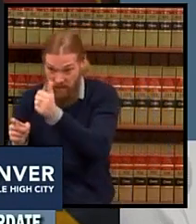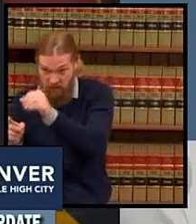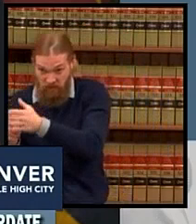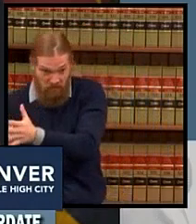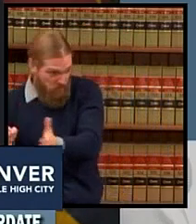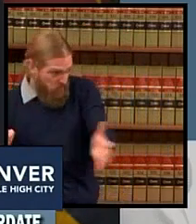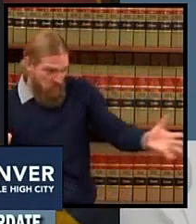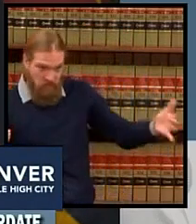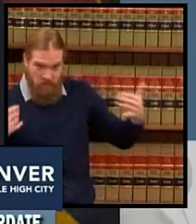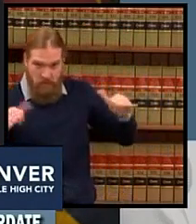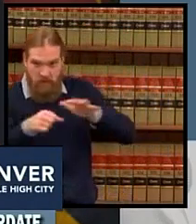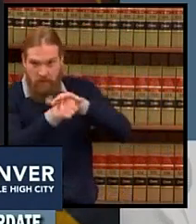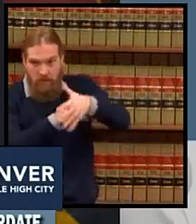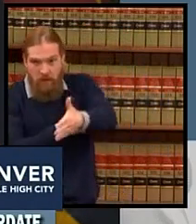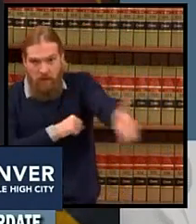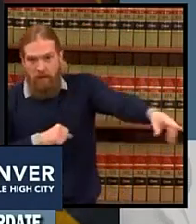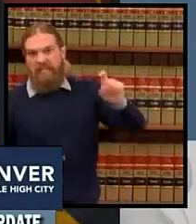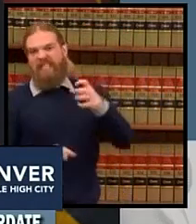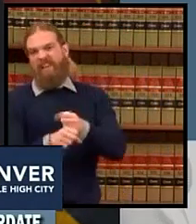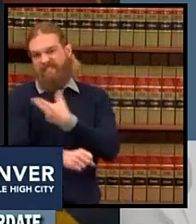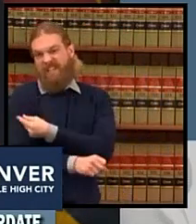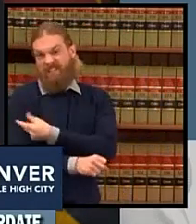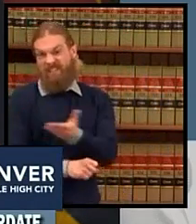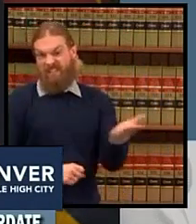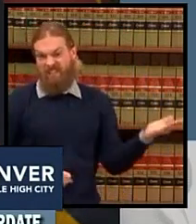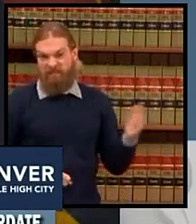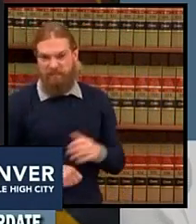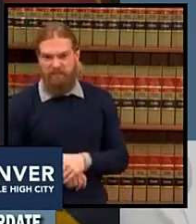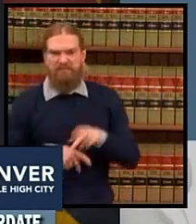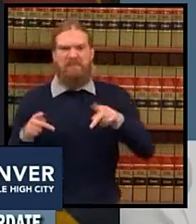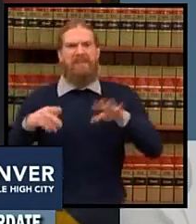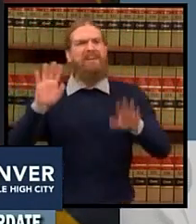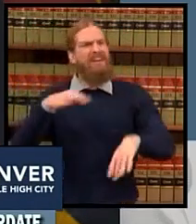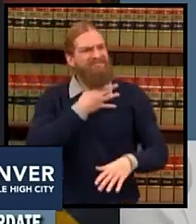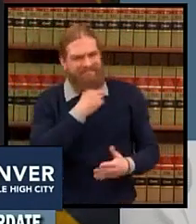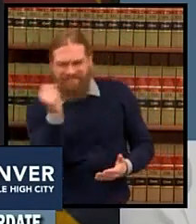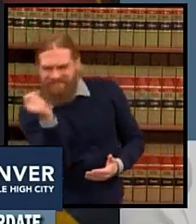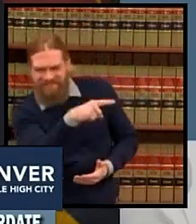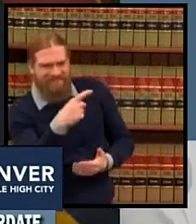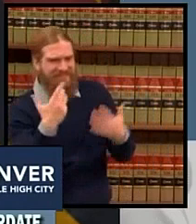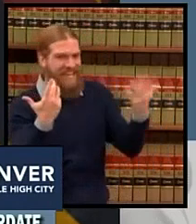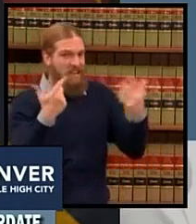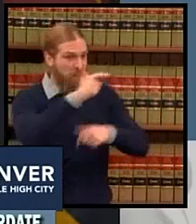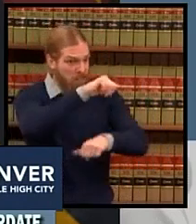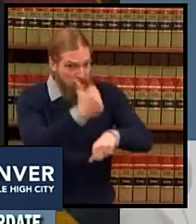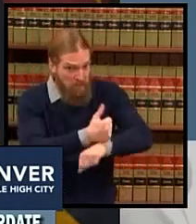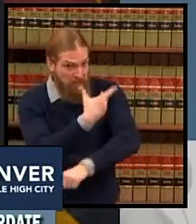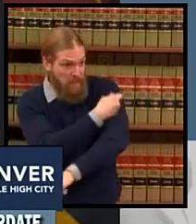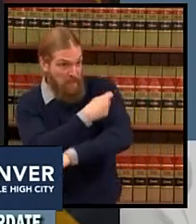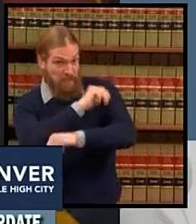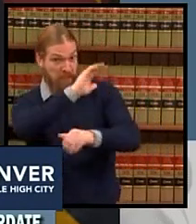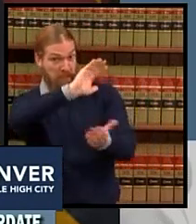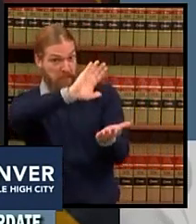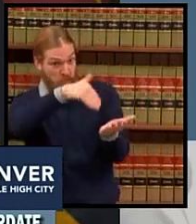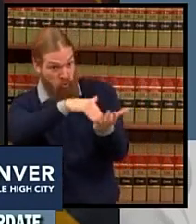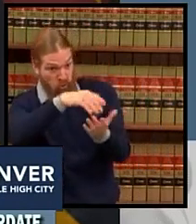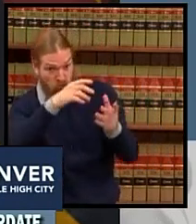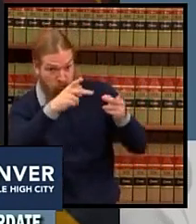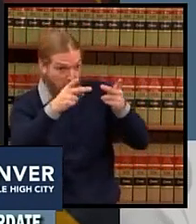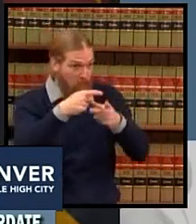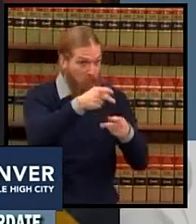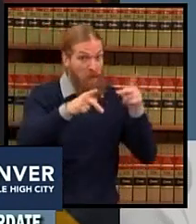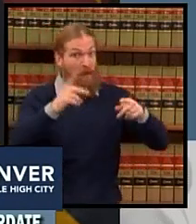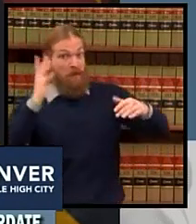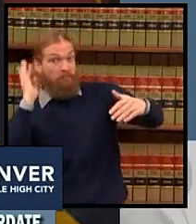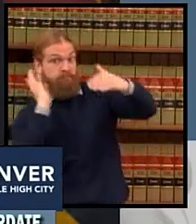static sites and vaccination outreach teams. There's a lot of great work going on out where we've seen some of our healthcare providers